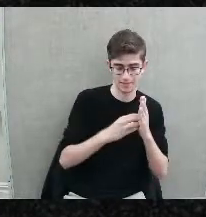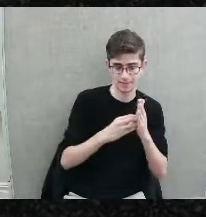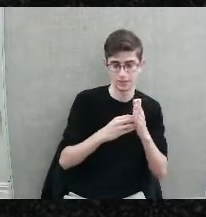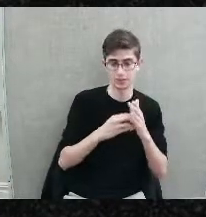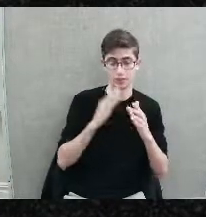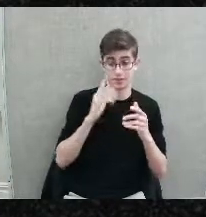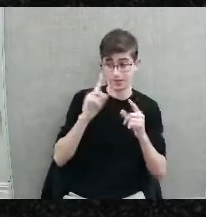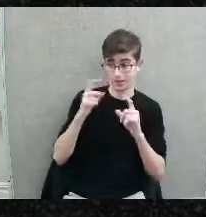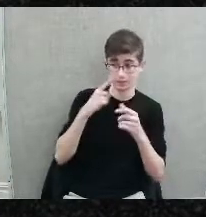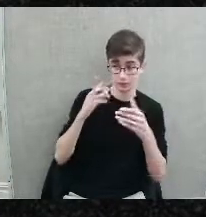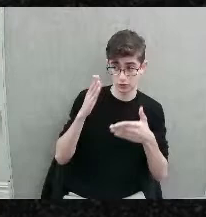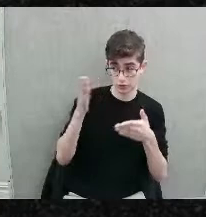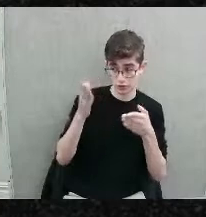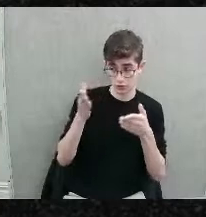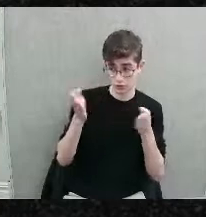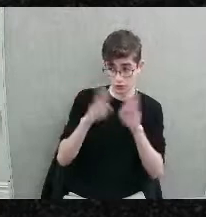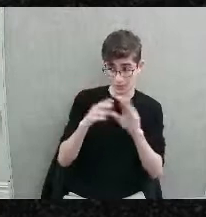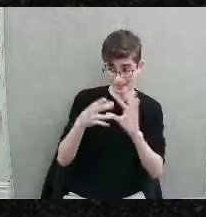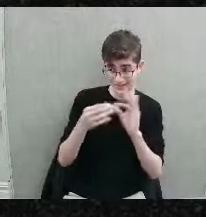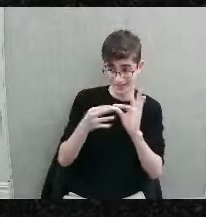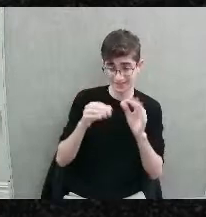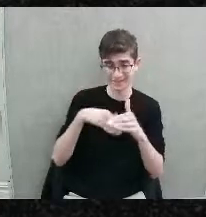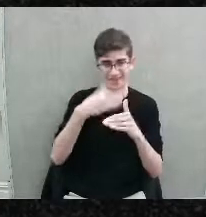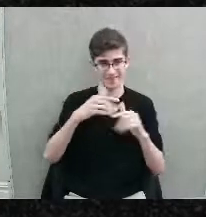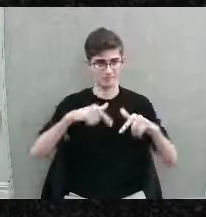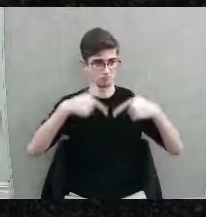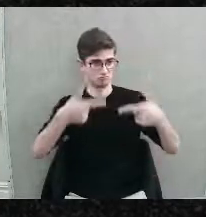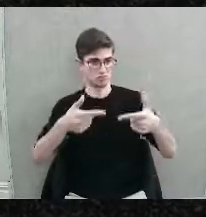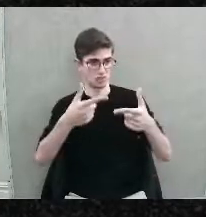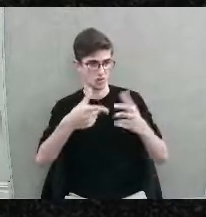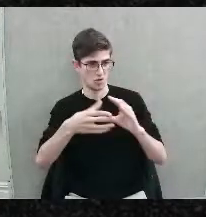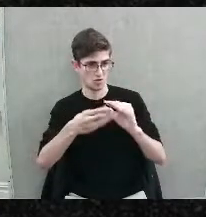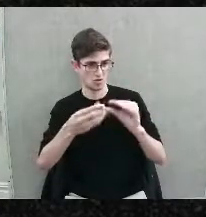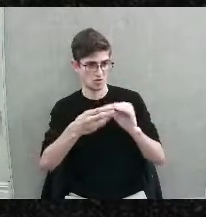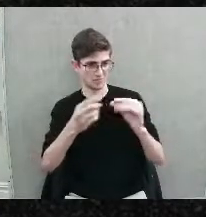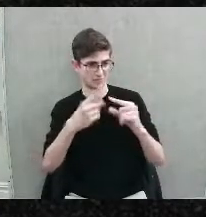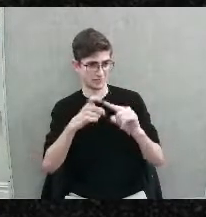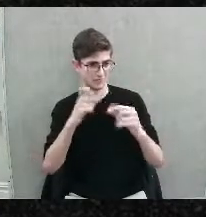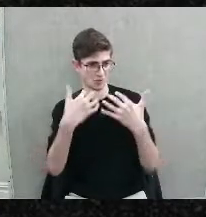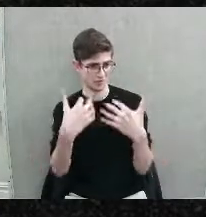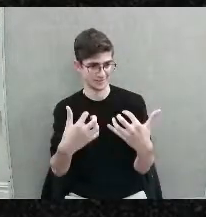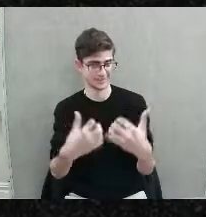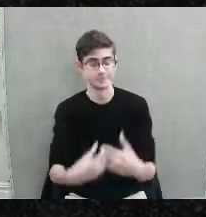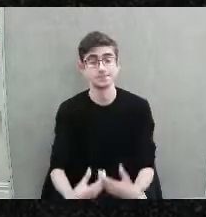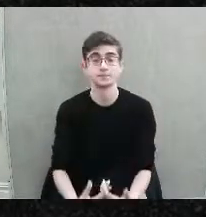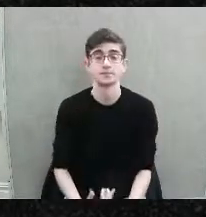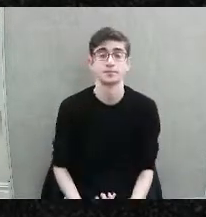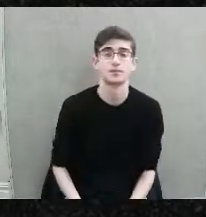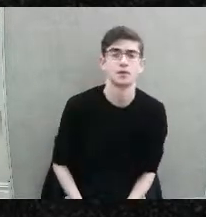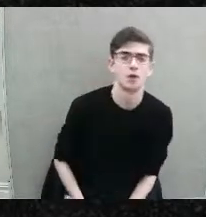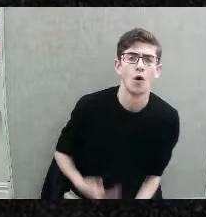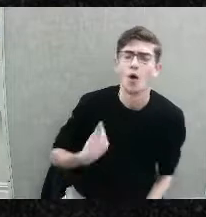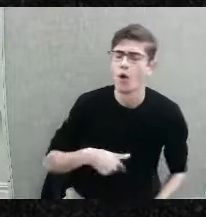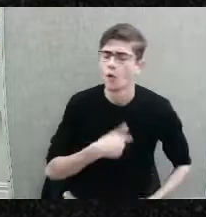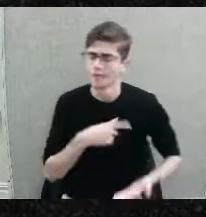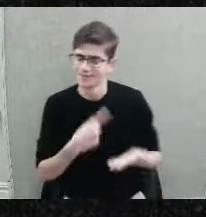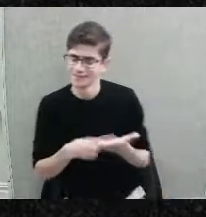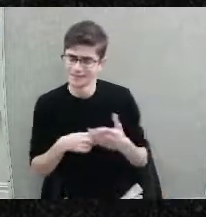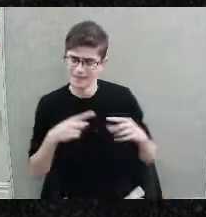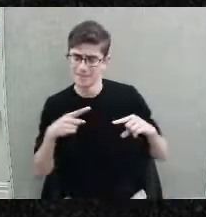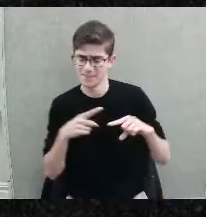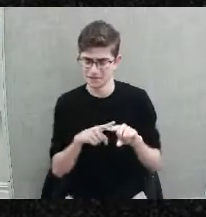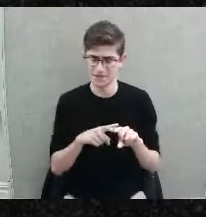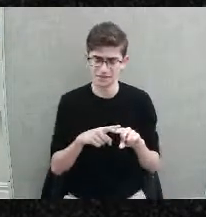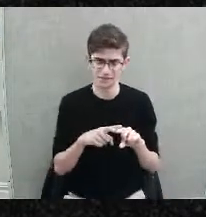from the audience, was how do you work around these paradoxes and double binds? And we drew together a number of threads that,